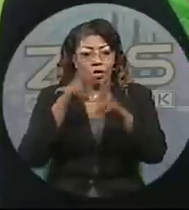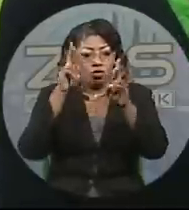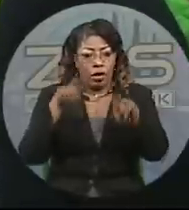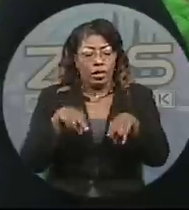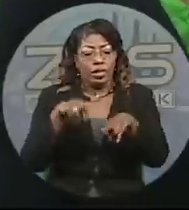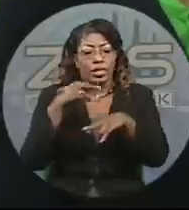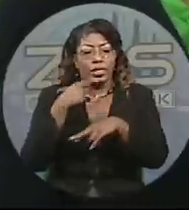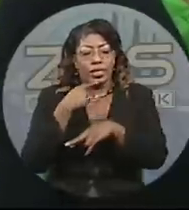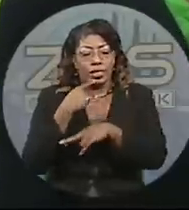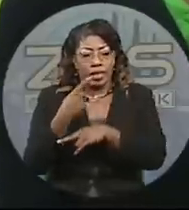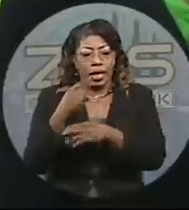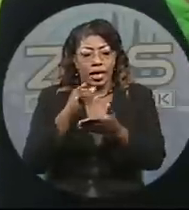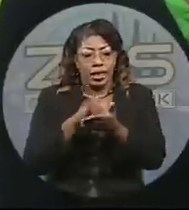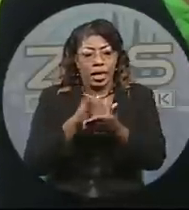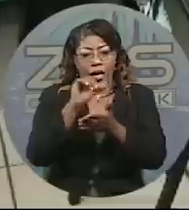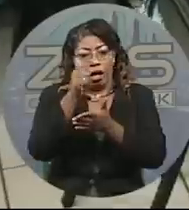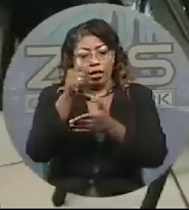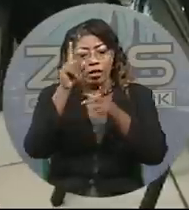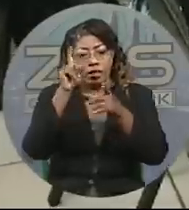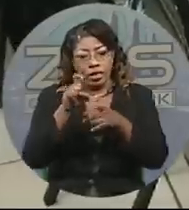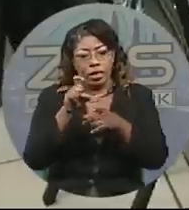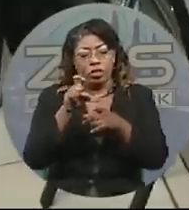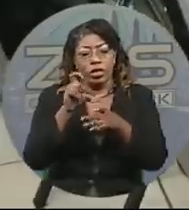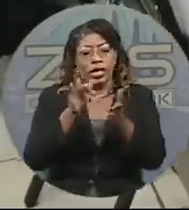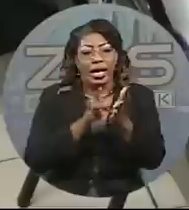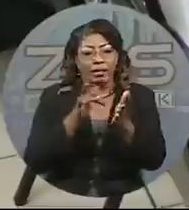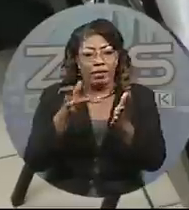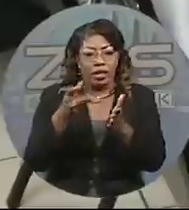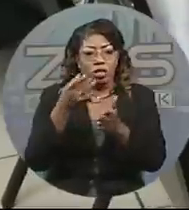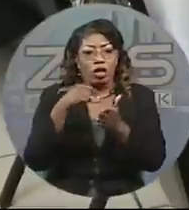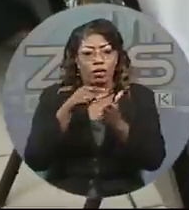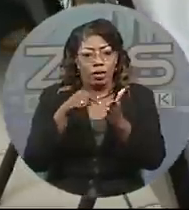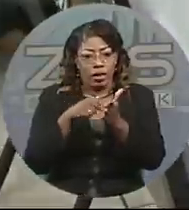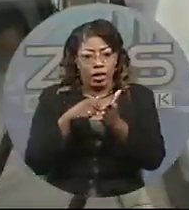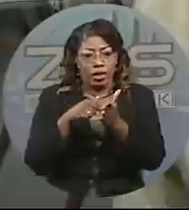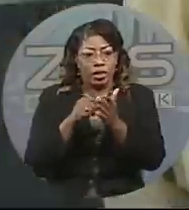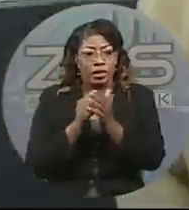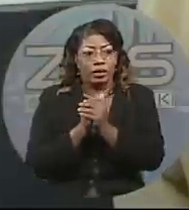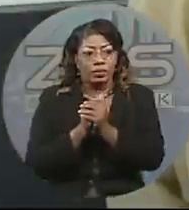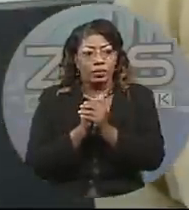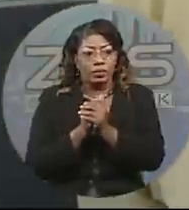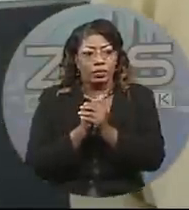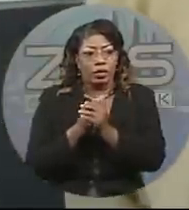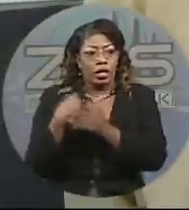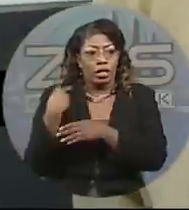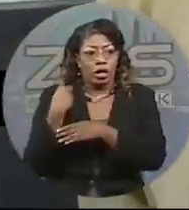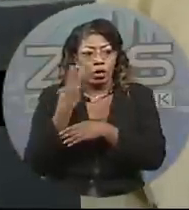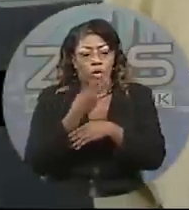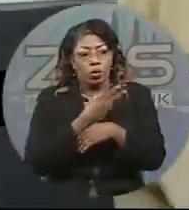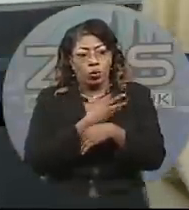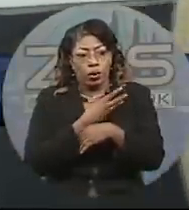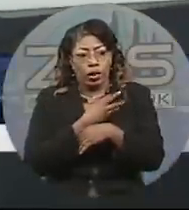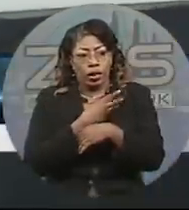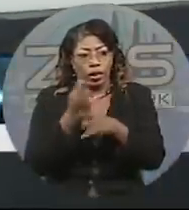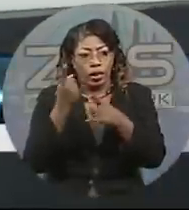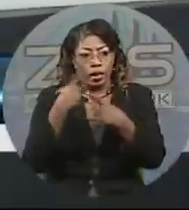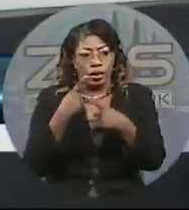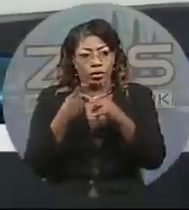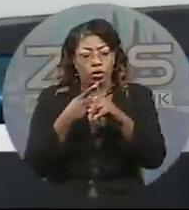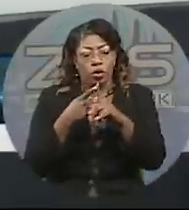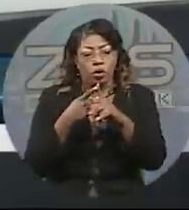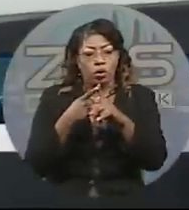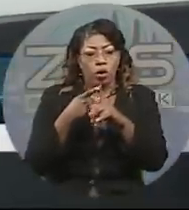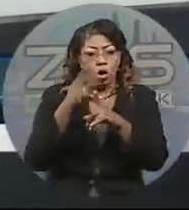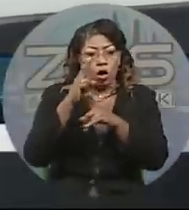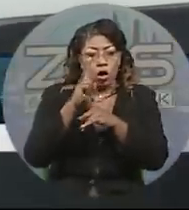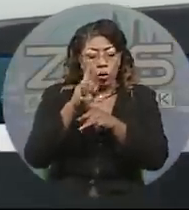take advantage of to help advance themselves. We basically came to the Urban